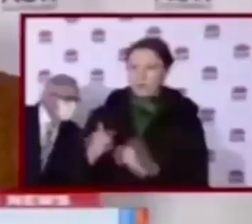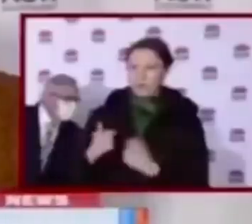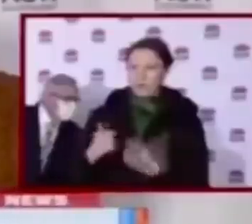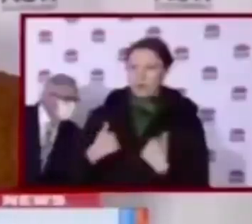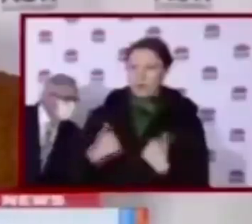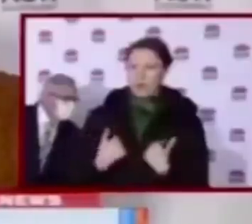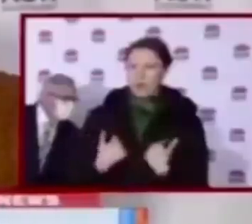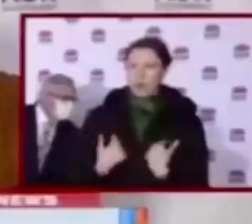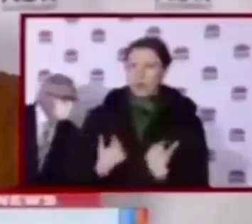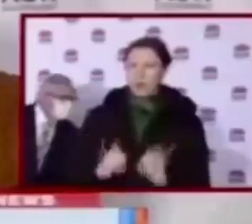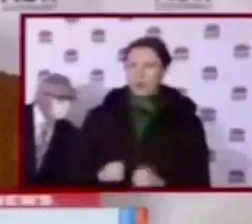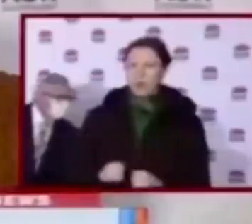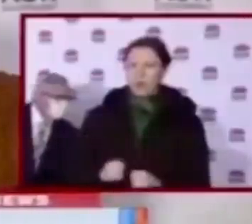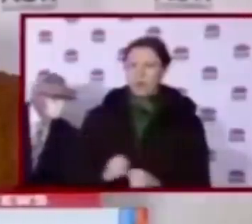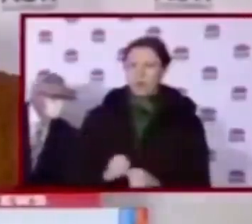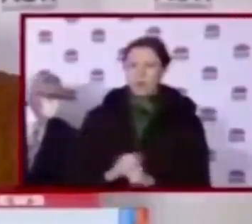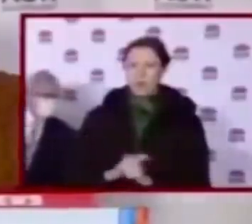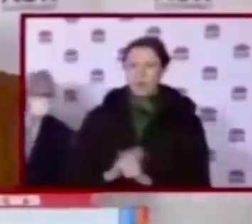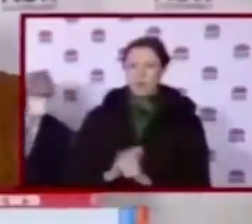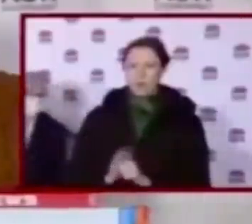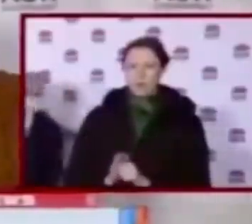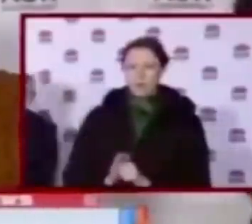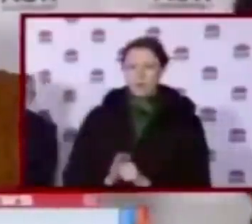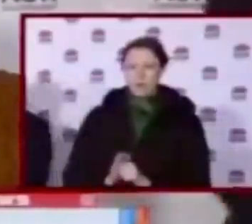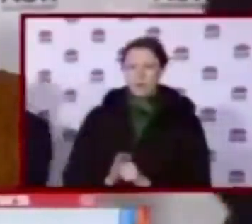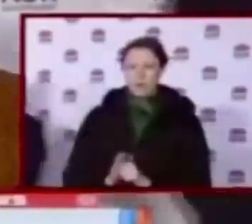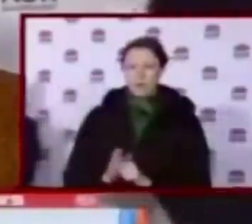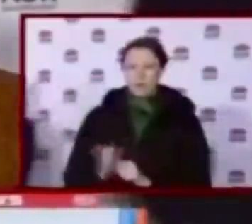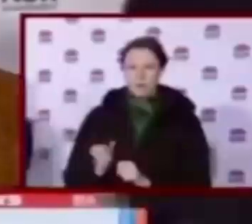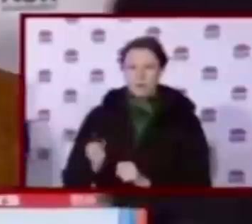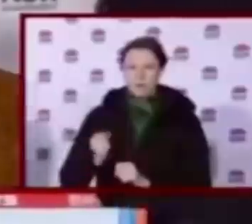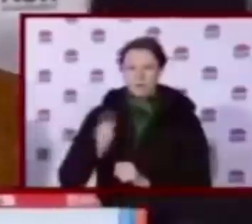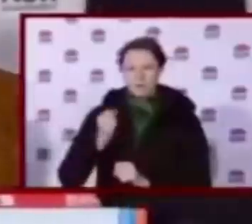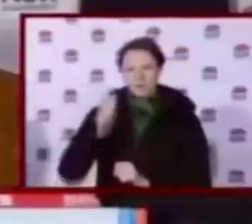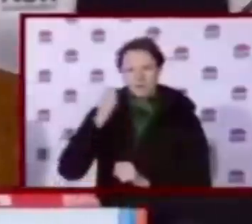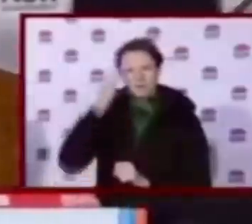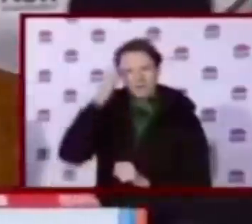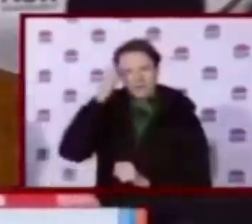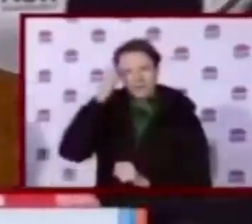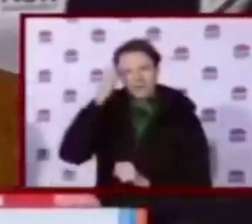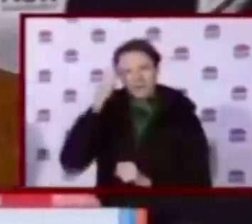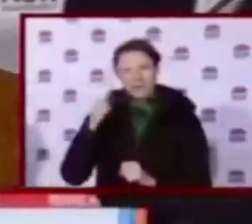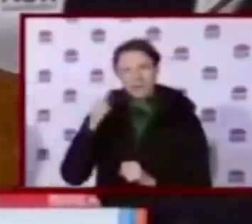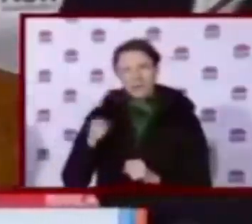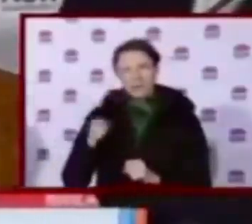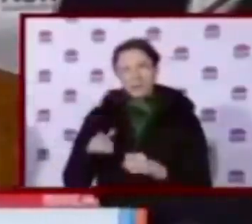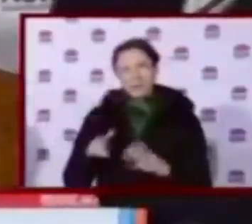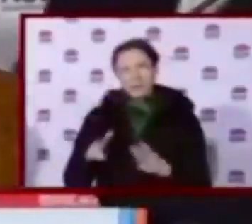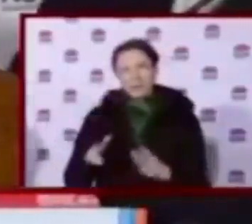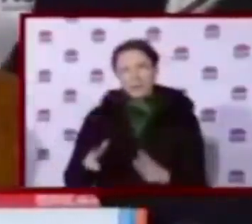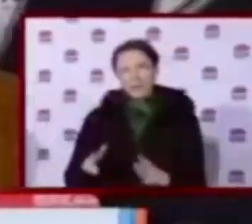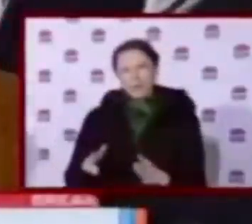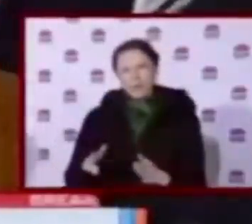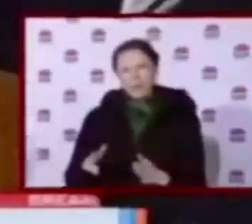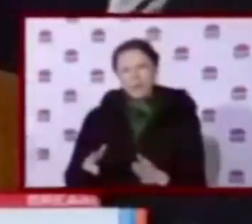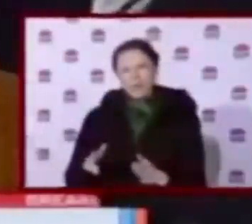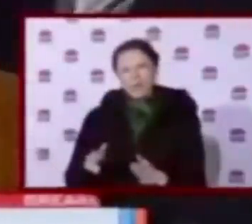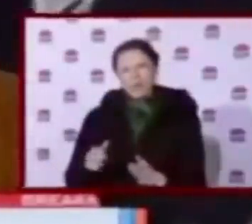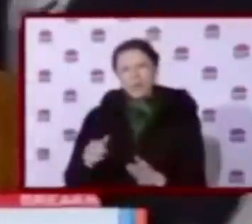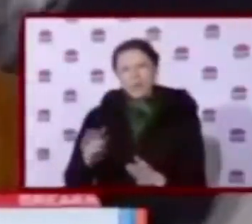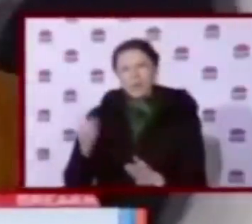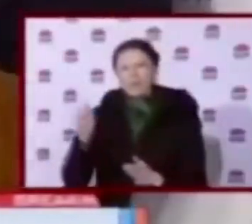moment. In some ways, it could well be desperation. Or are they just going straight out